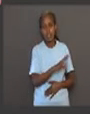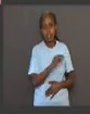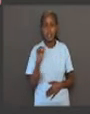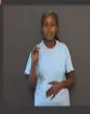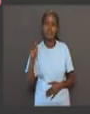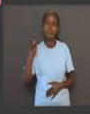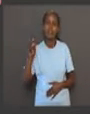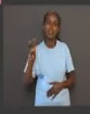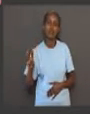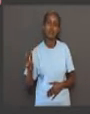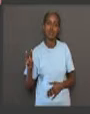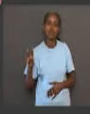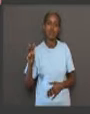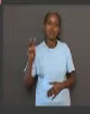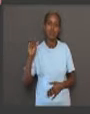and